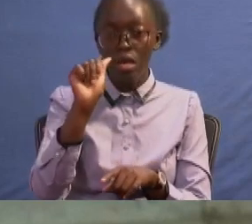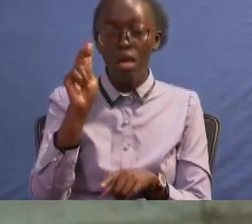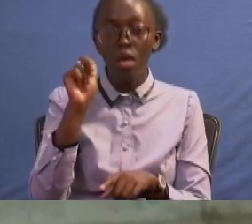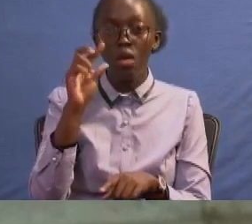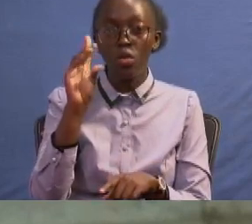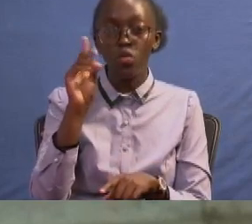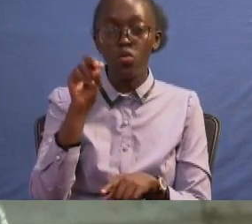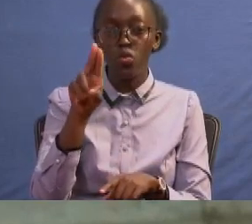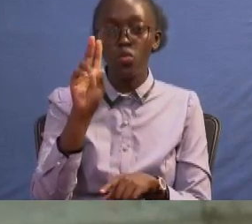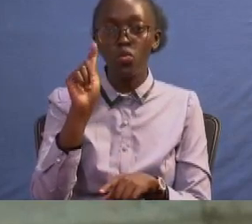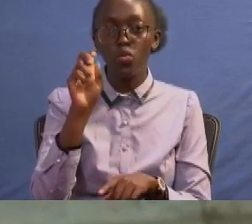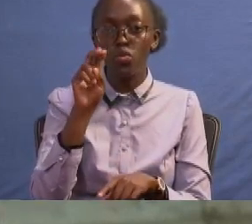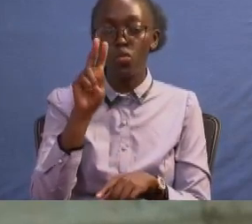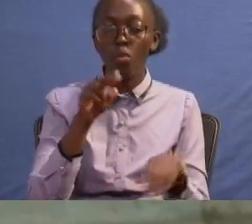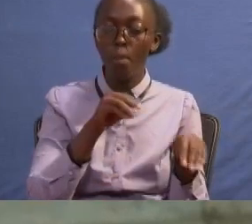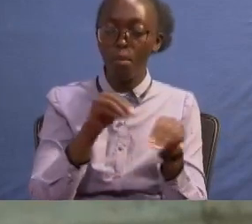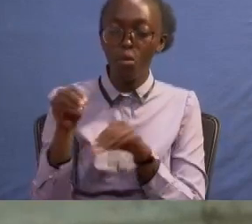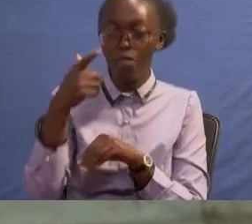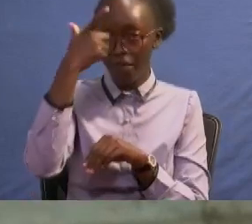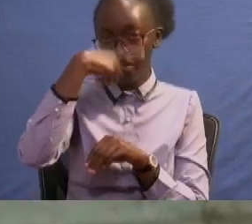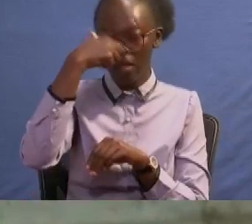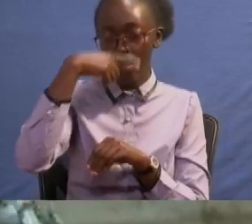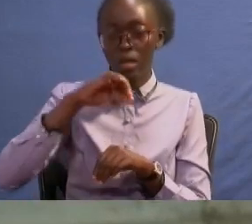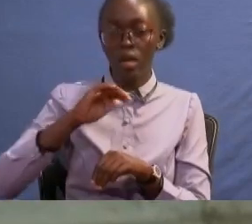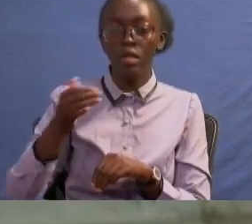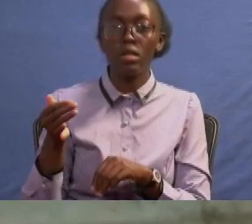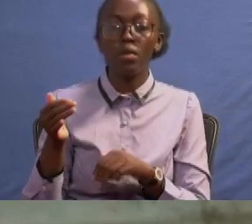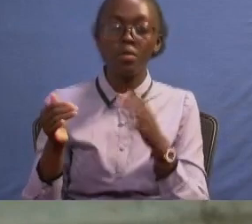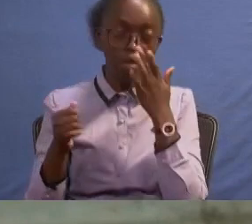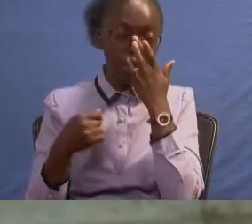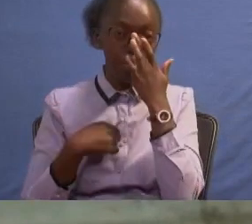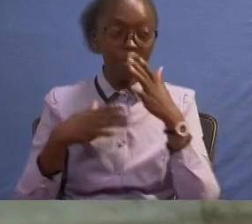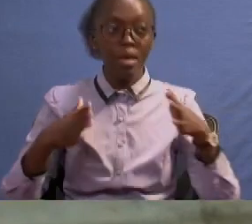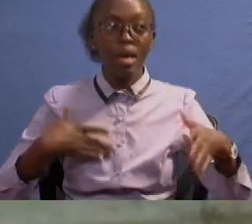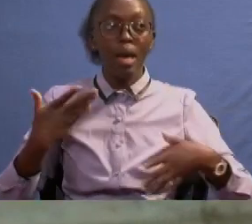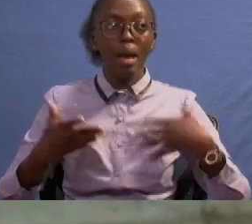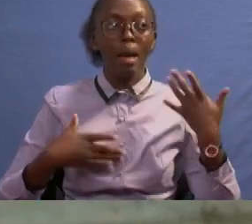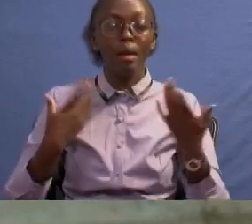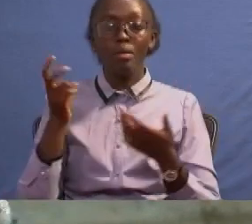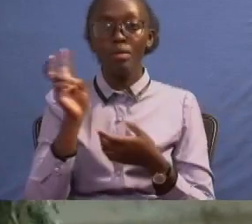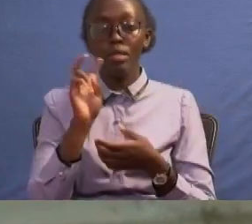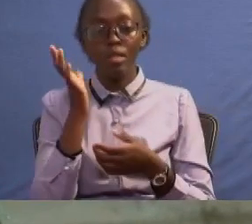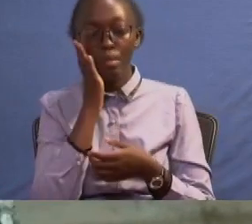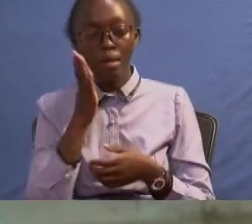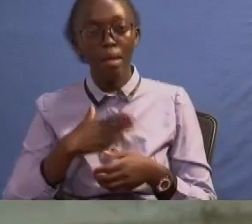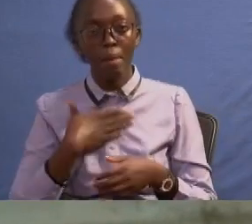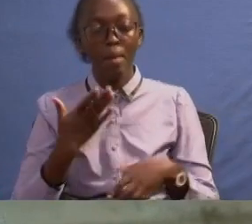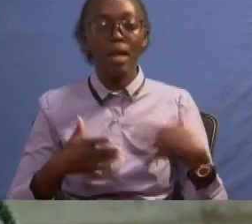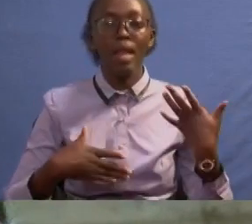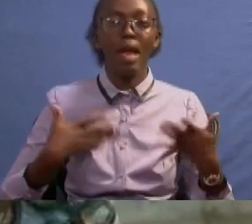to Thika town. And I was very happy to see my mom happy after she had given